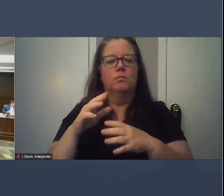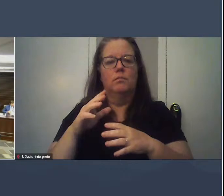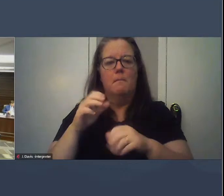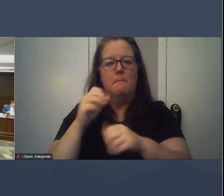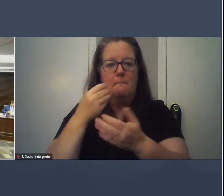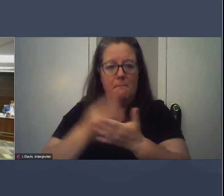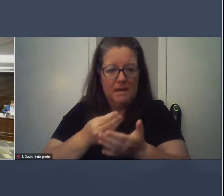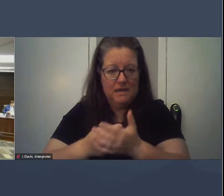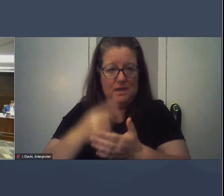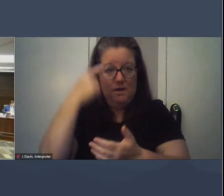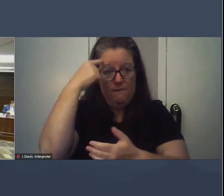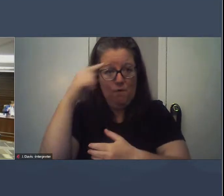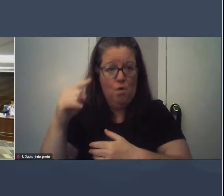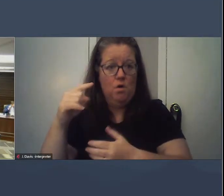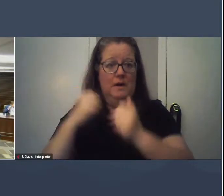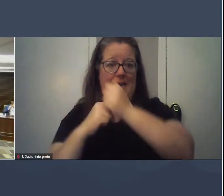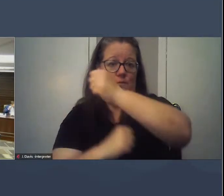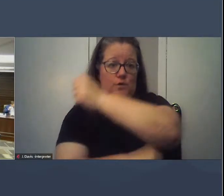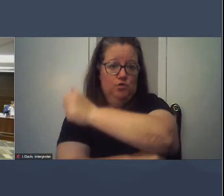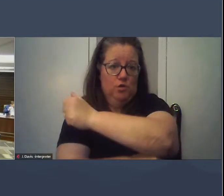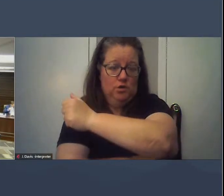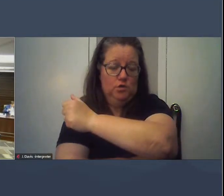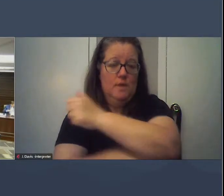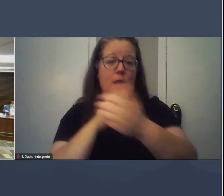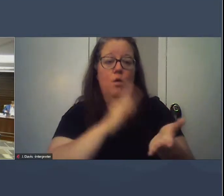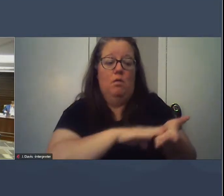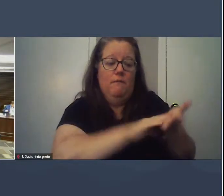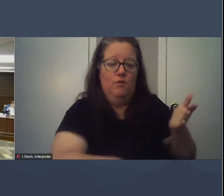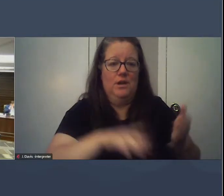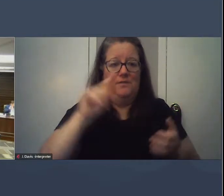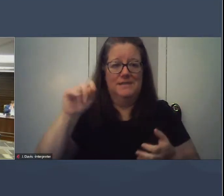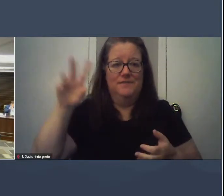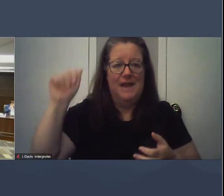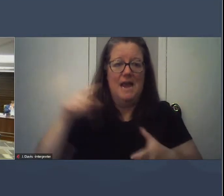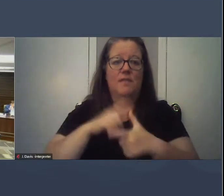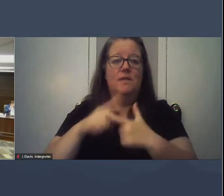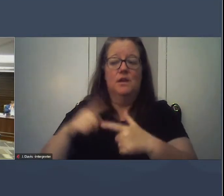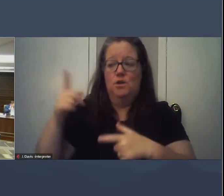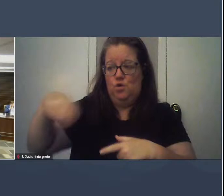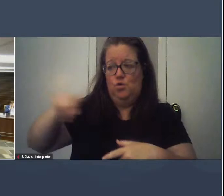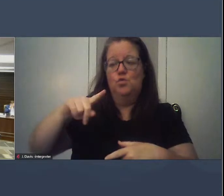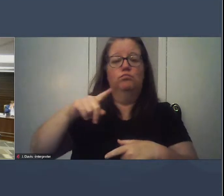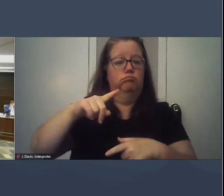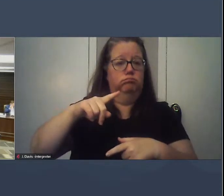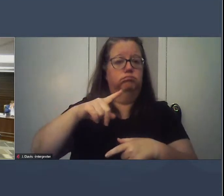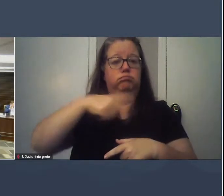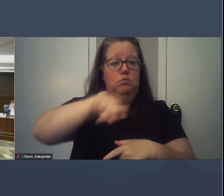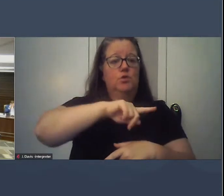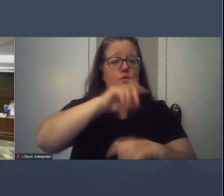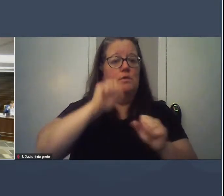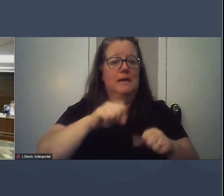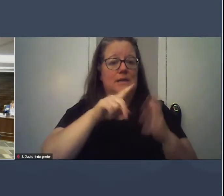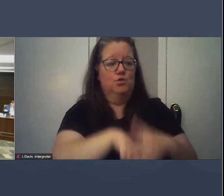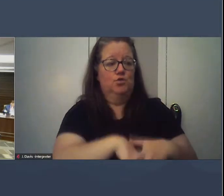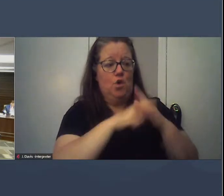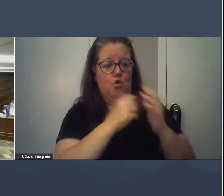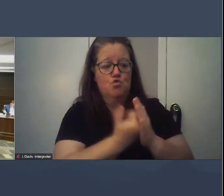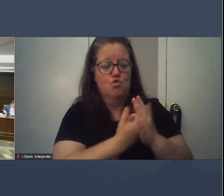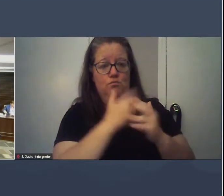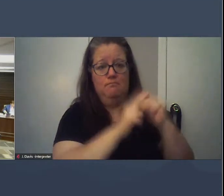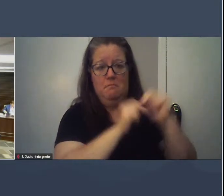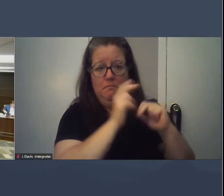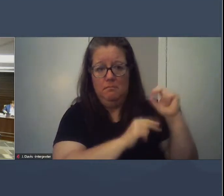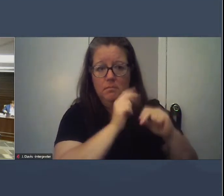billion debt is basically forgiven. And then you guys can immediately start on new facilities as well